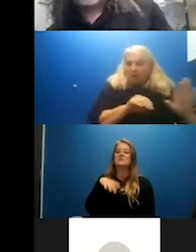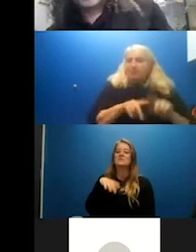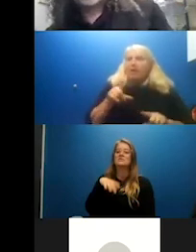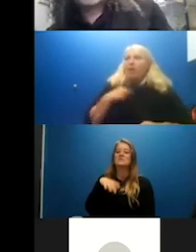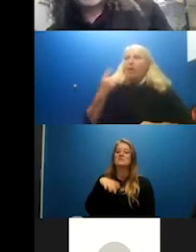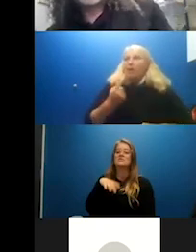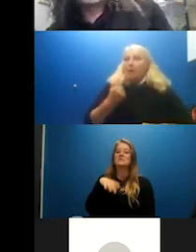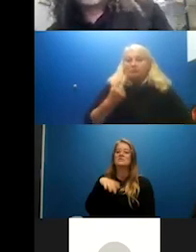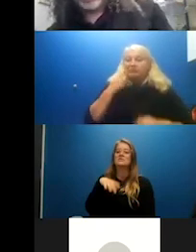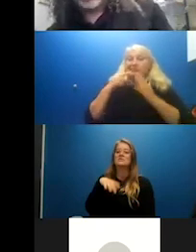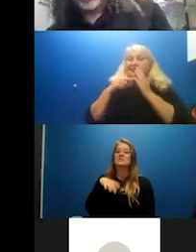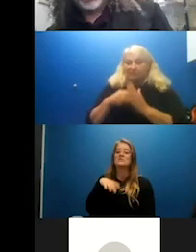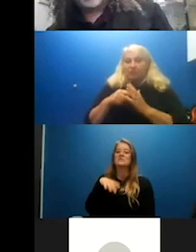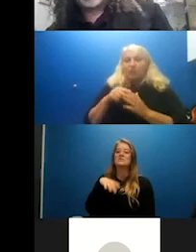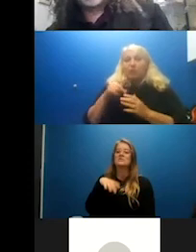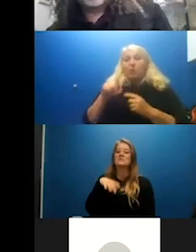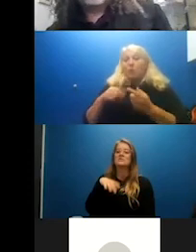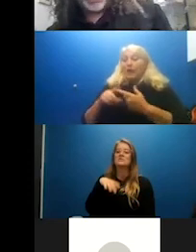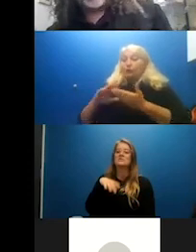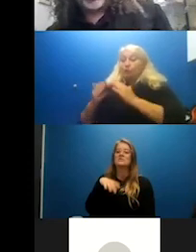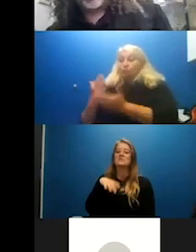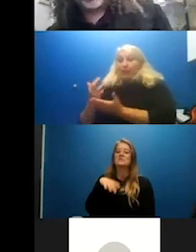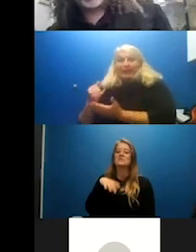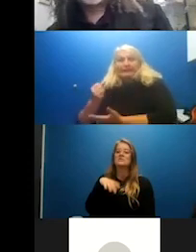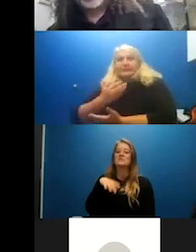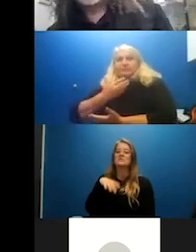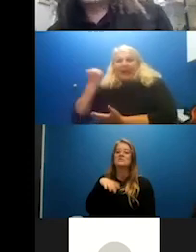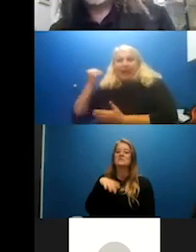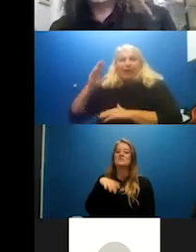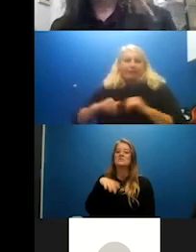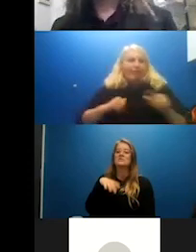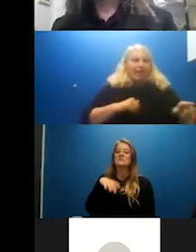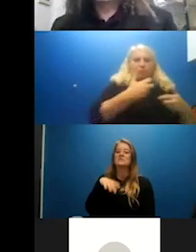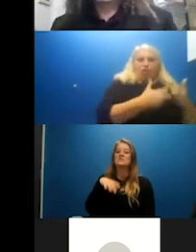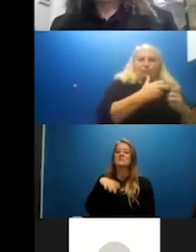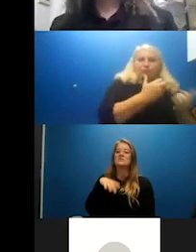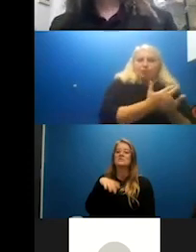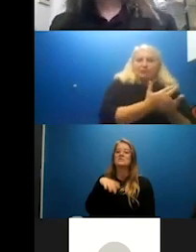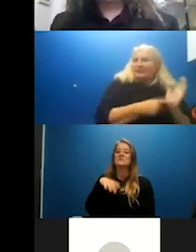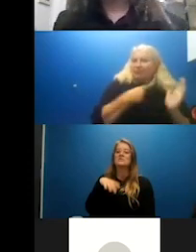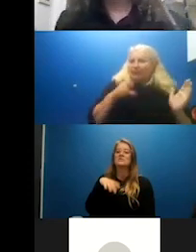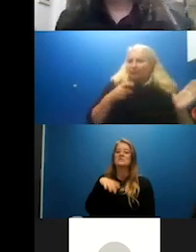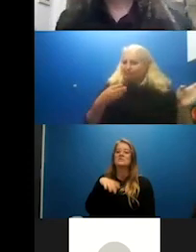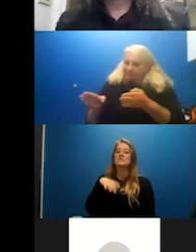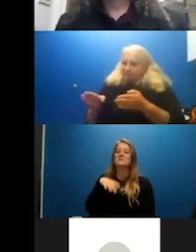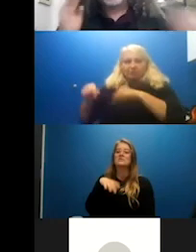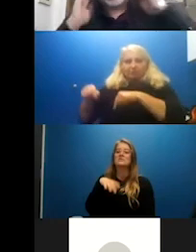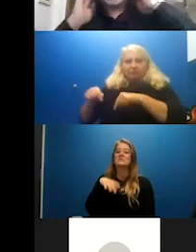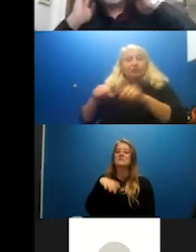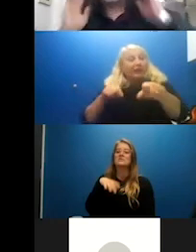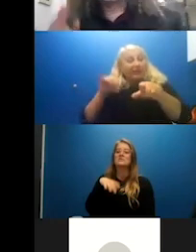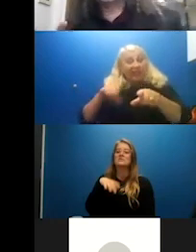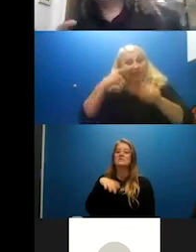wellness resource is more effective. And if it's a community-based wellness resource, it's even better. Using a map like this, you can work